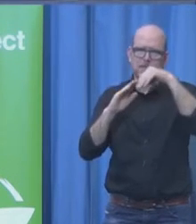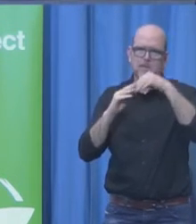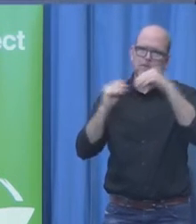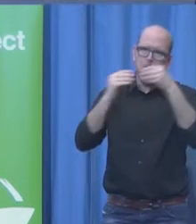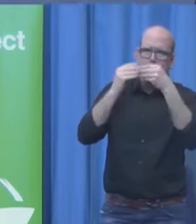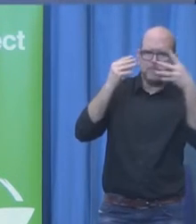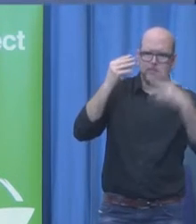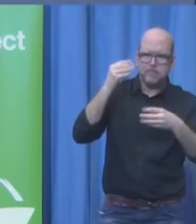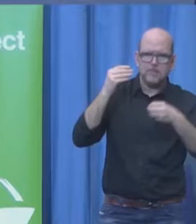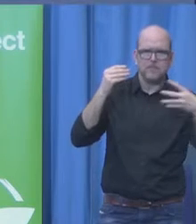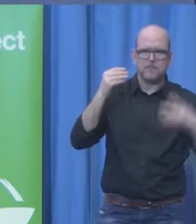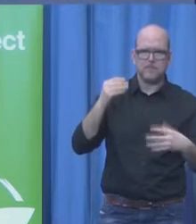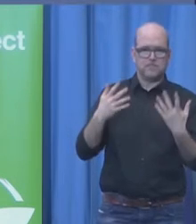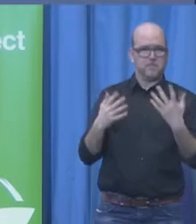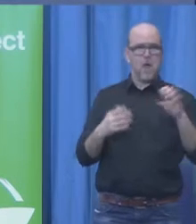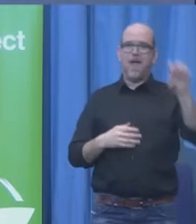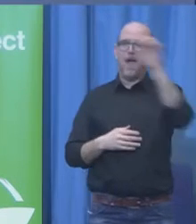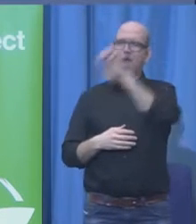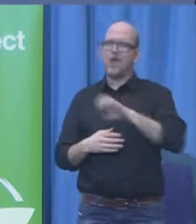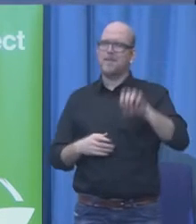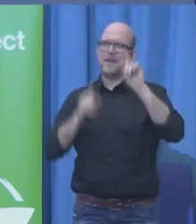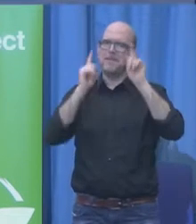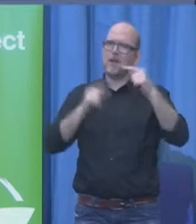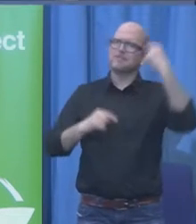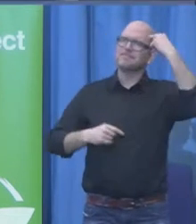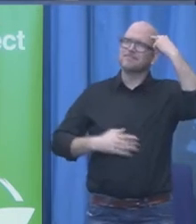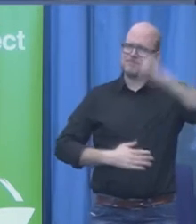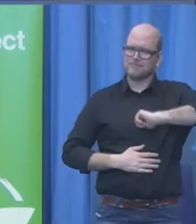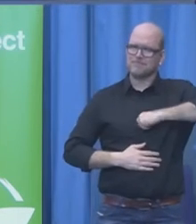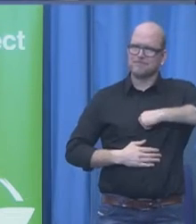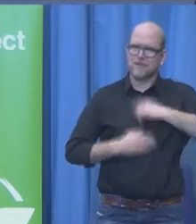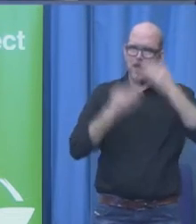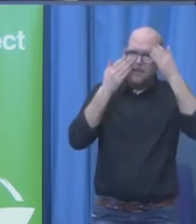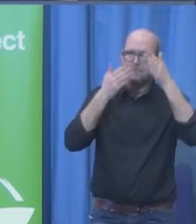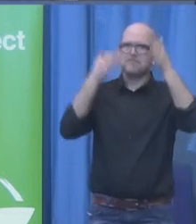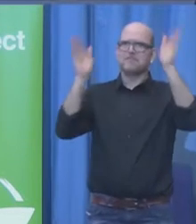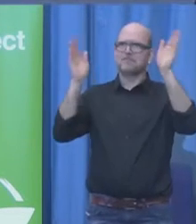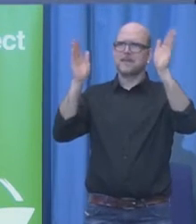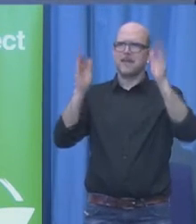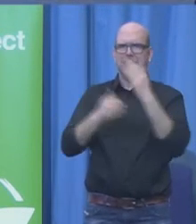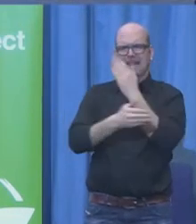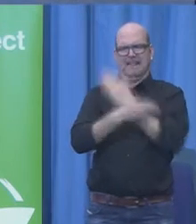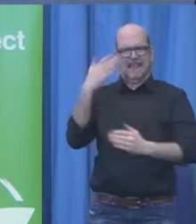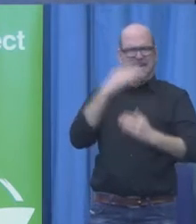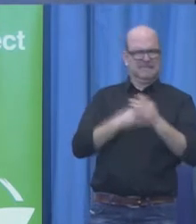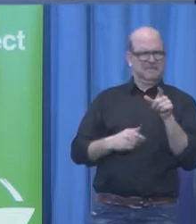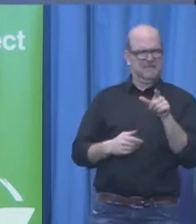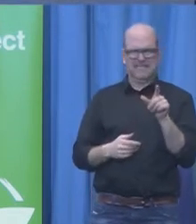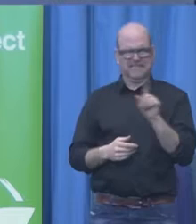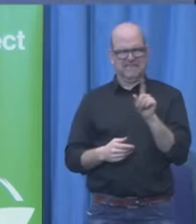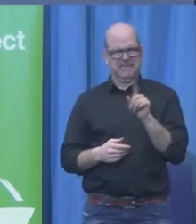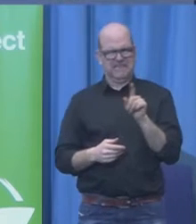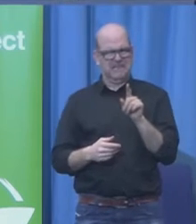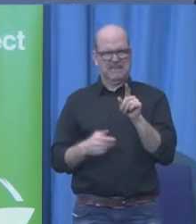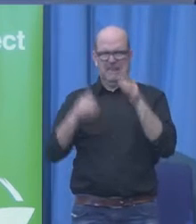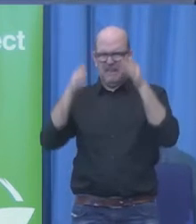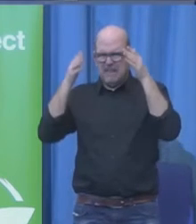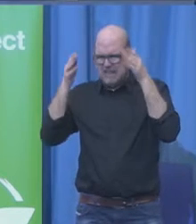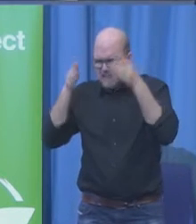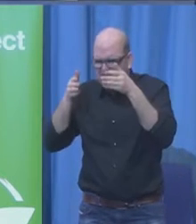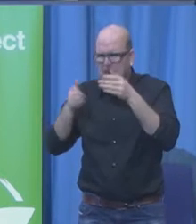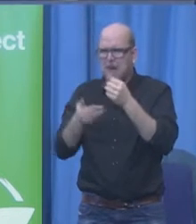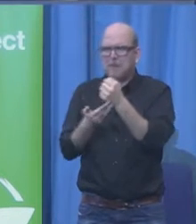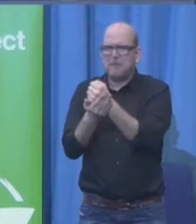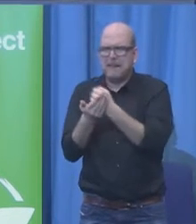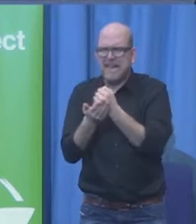Persons with Disability, having been the first interpretation much more made based on a medical model. And we see that shift happening, and that